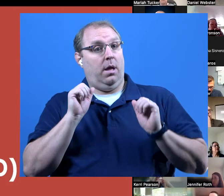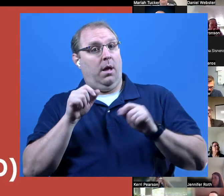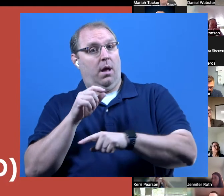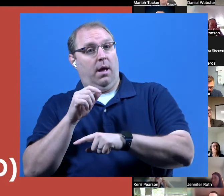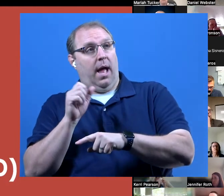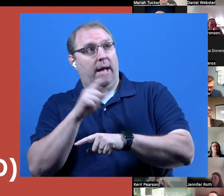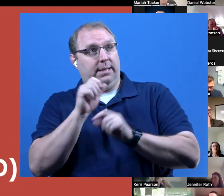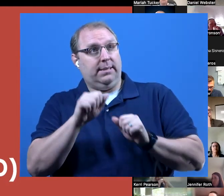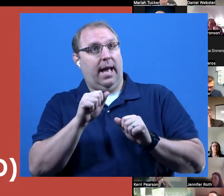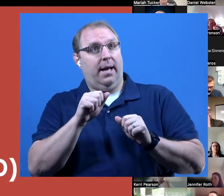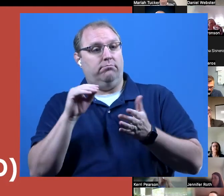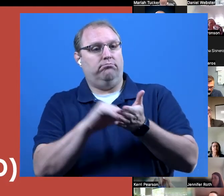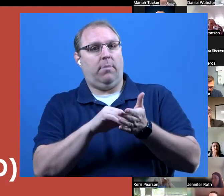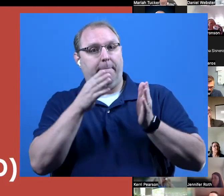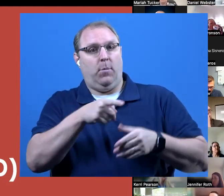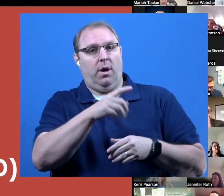or an ADA accommodation?